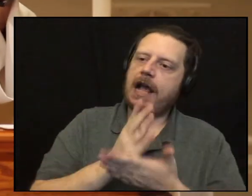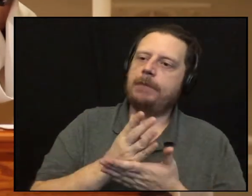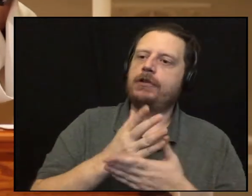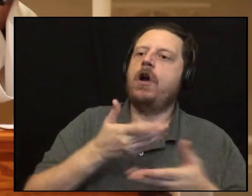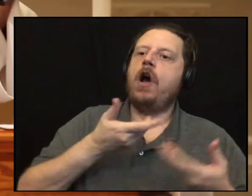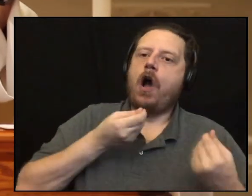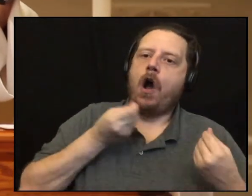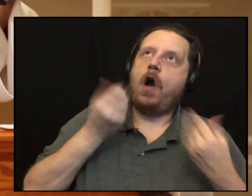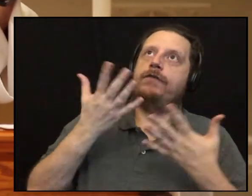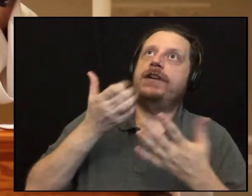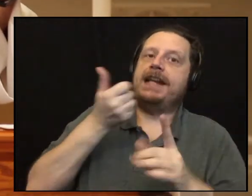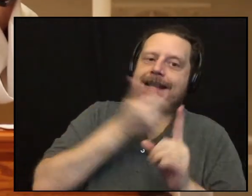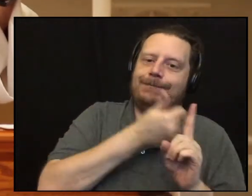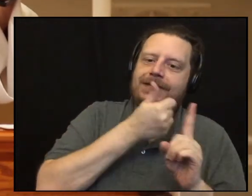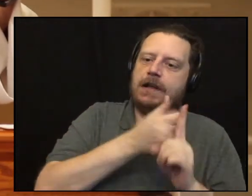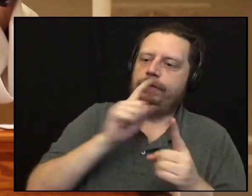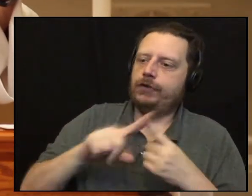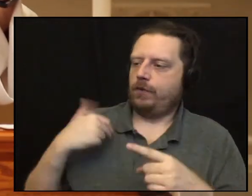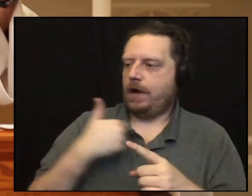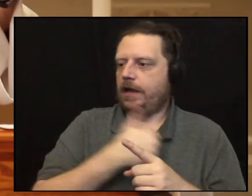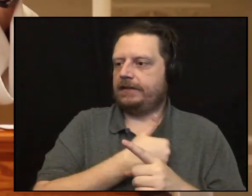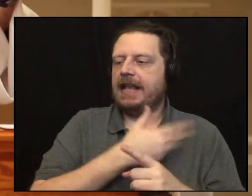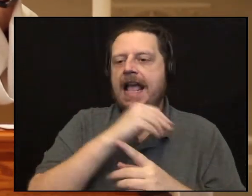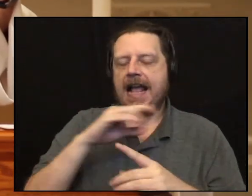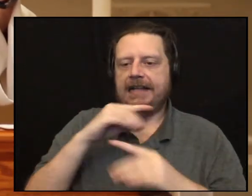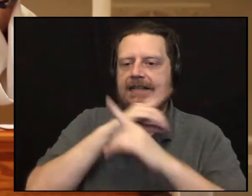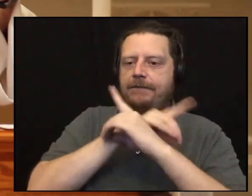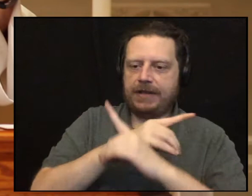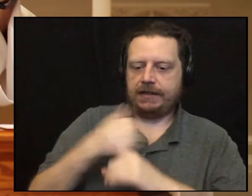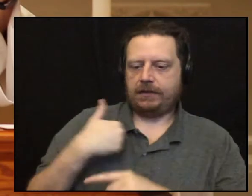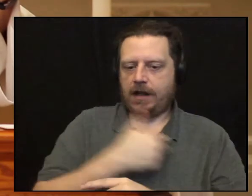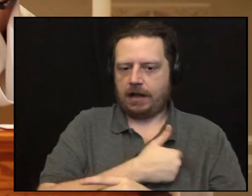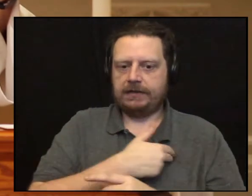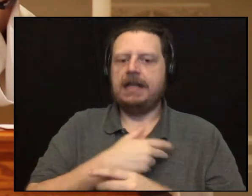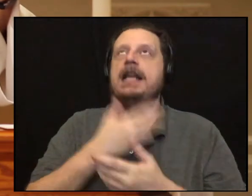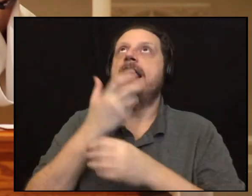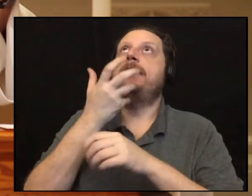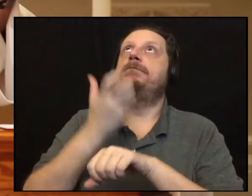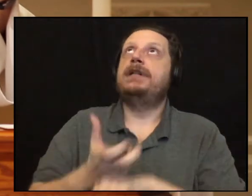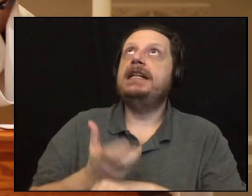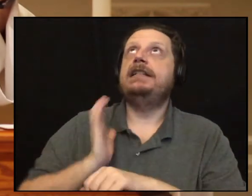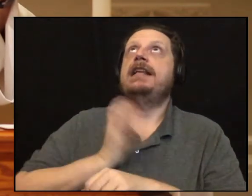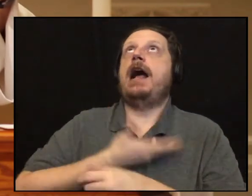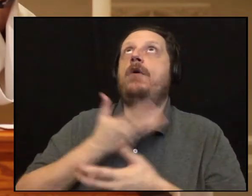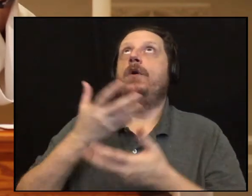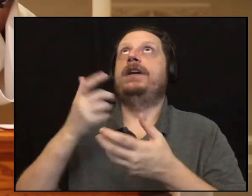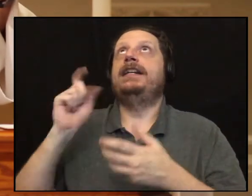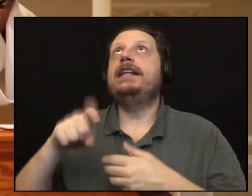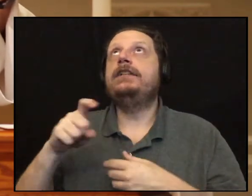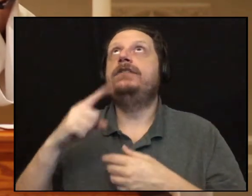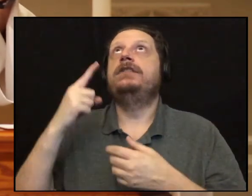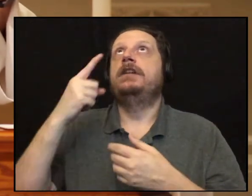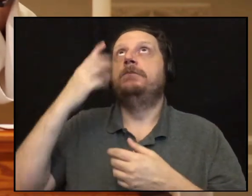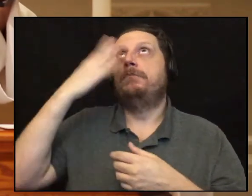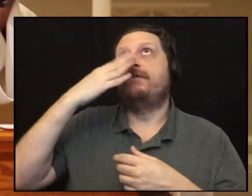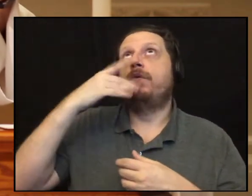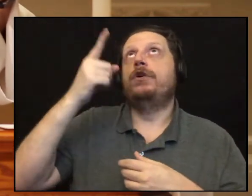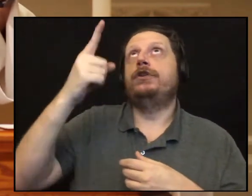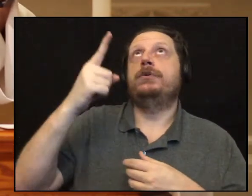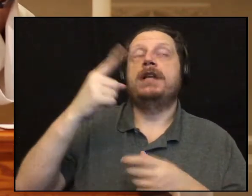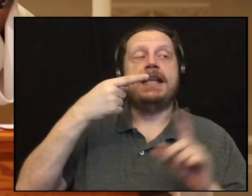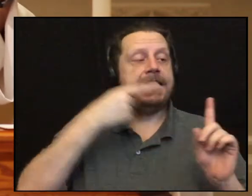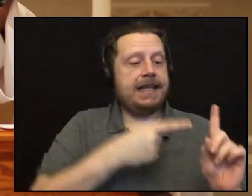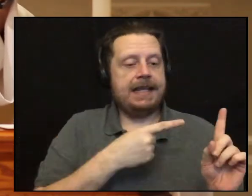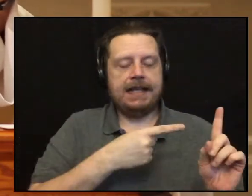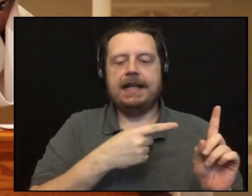us, but defends us and ever pleads our cause before you. He is the sacrificial victim who dies no